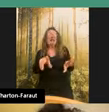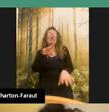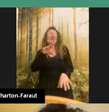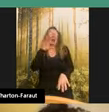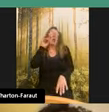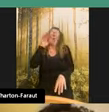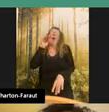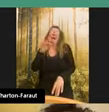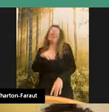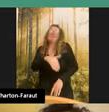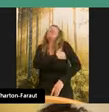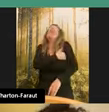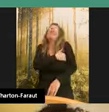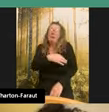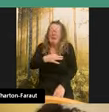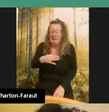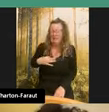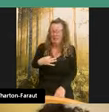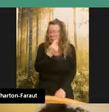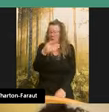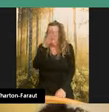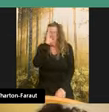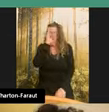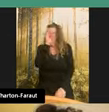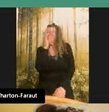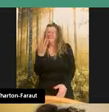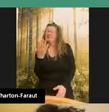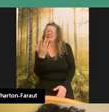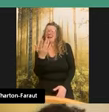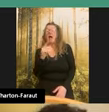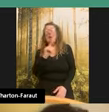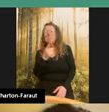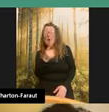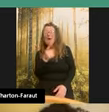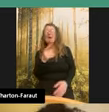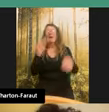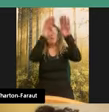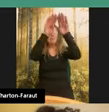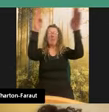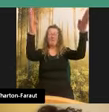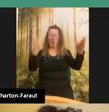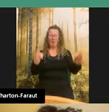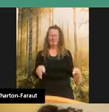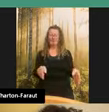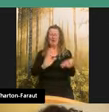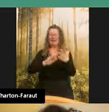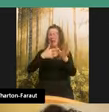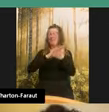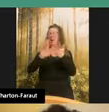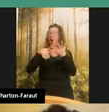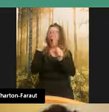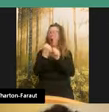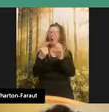and many were very ineffective, but they're housed crucially in a mahogany box, and that box would have been